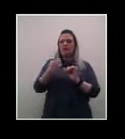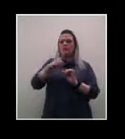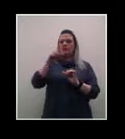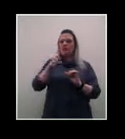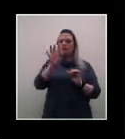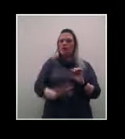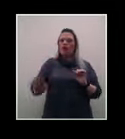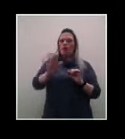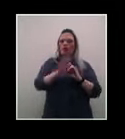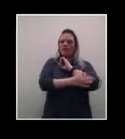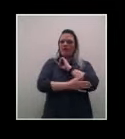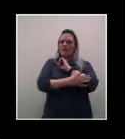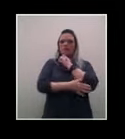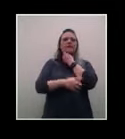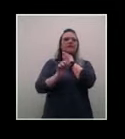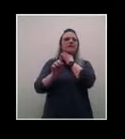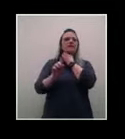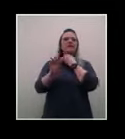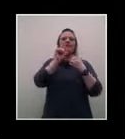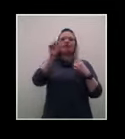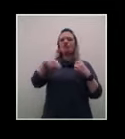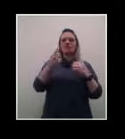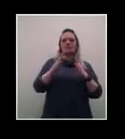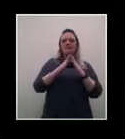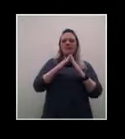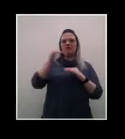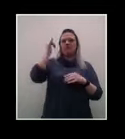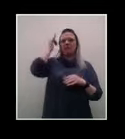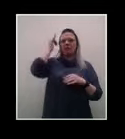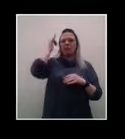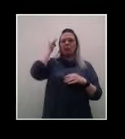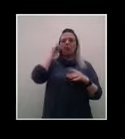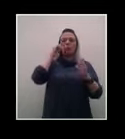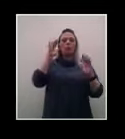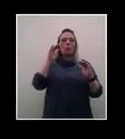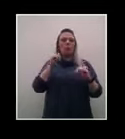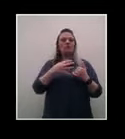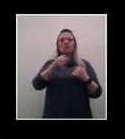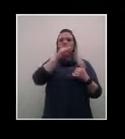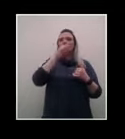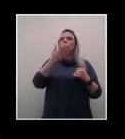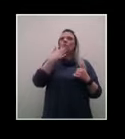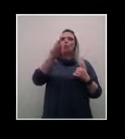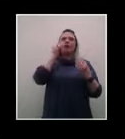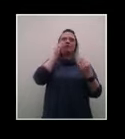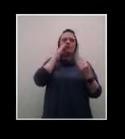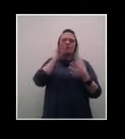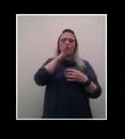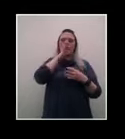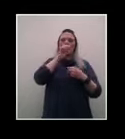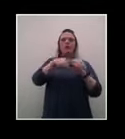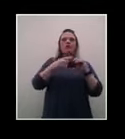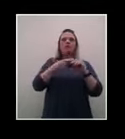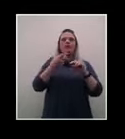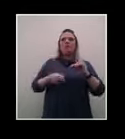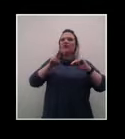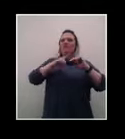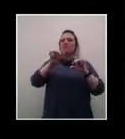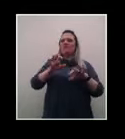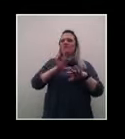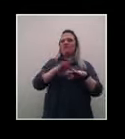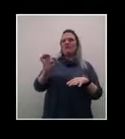Erie County, as well as the city of Buffalo. And hopefully soon we'll have some very good information to talk about increased testing on the east side of